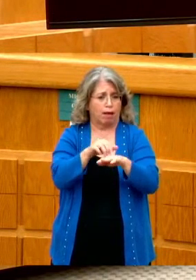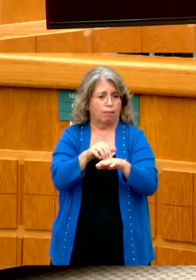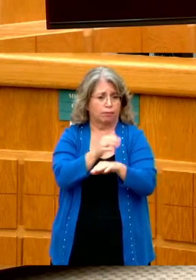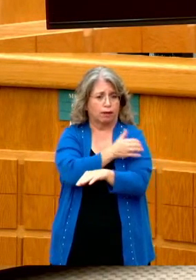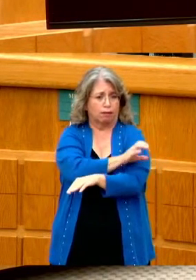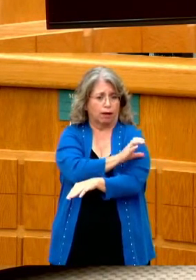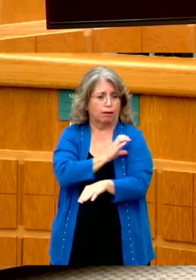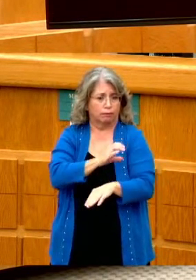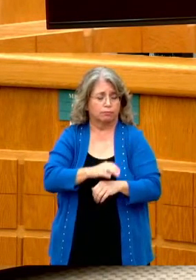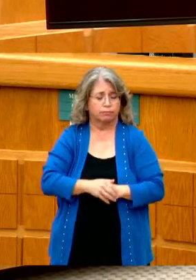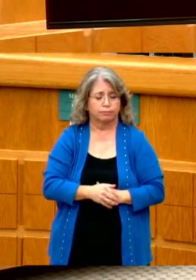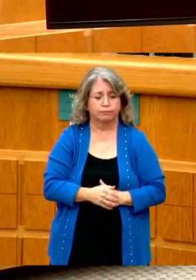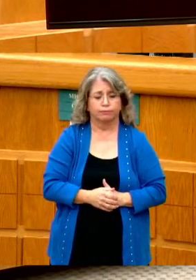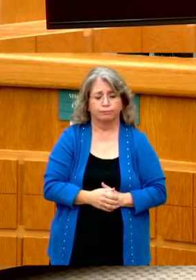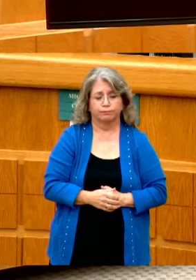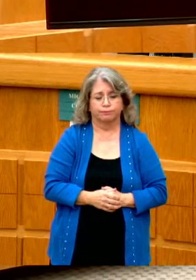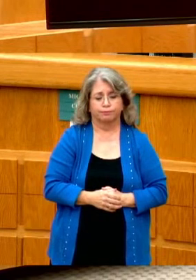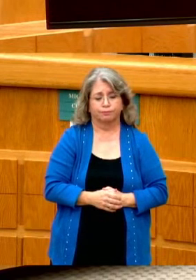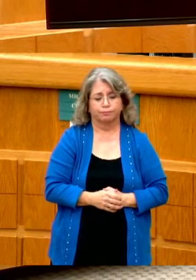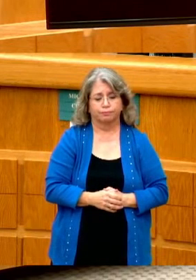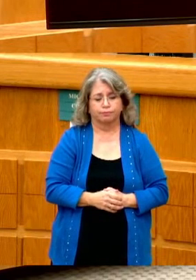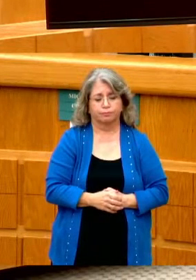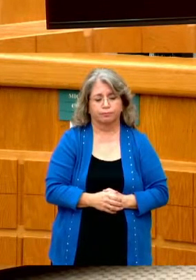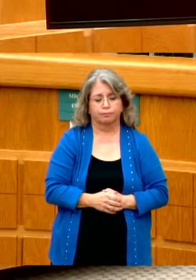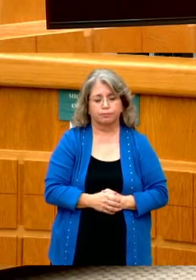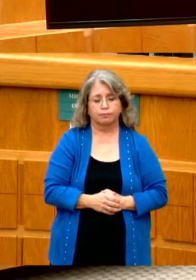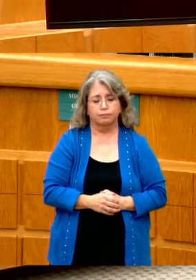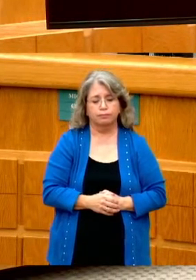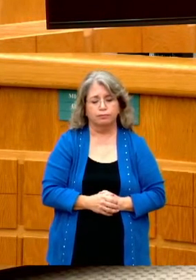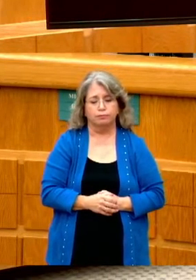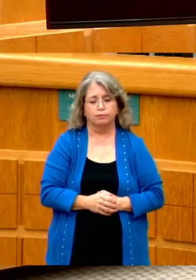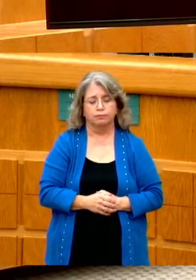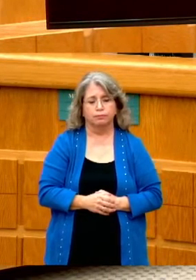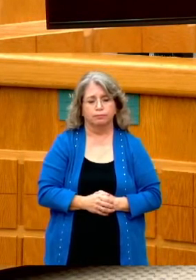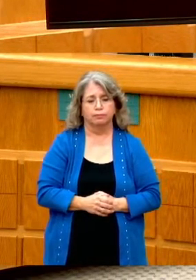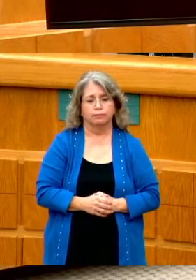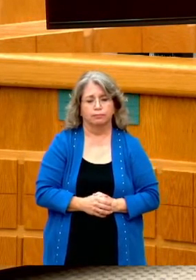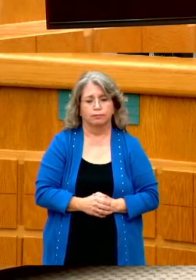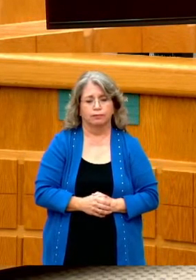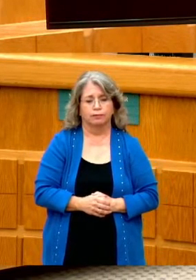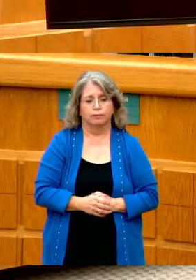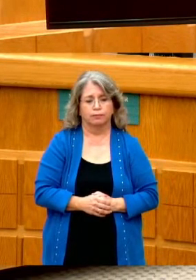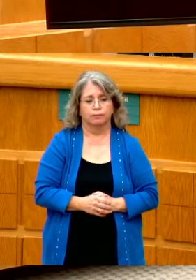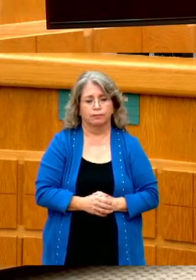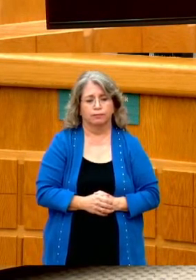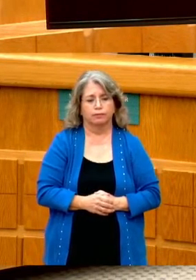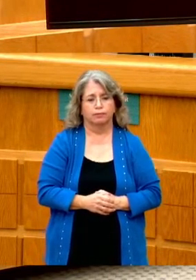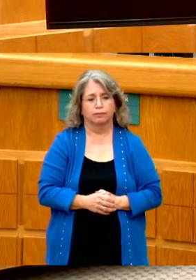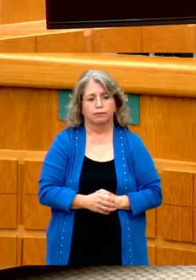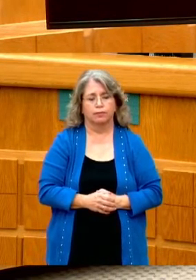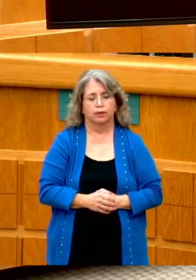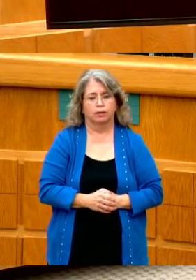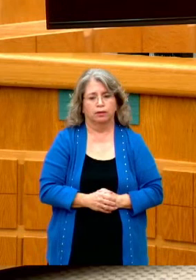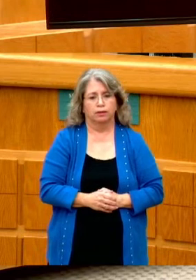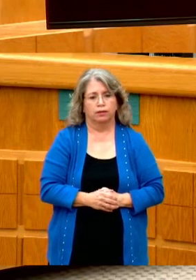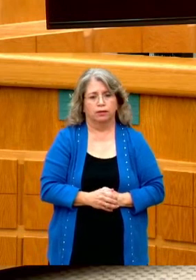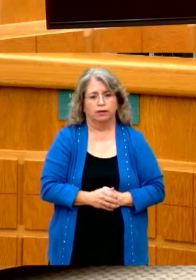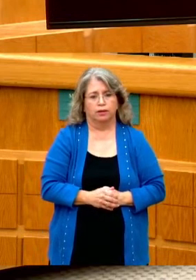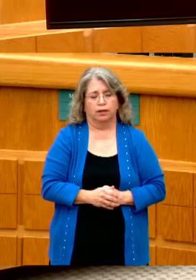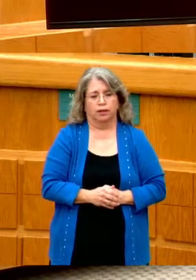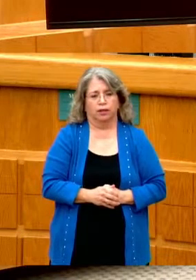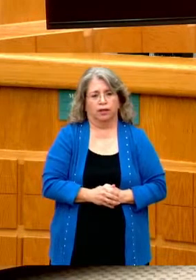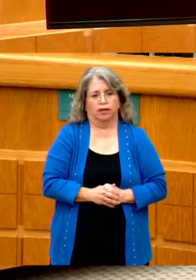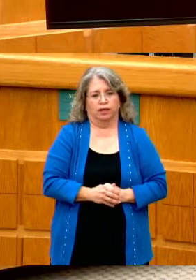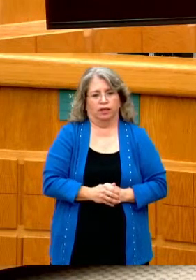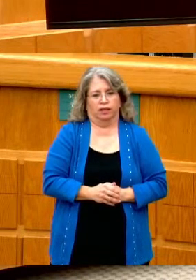ciertas condiciones médicas crónicas? Usted no tiene que probarlo. El Distrito de Salud confía en los residentes. Las fases fueron establecidas por un panel de expertos para ayudar